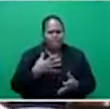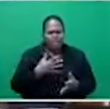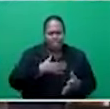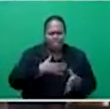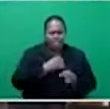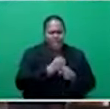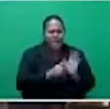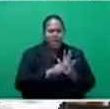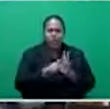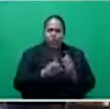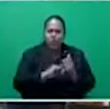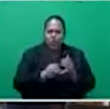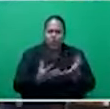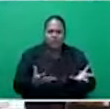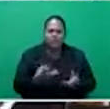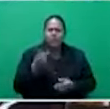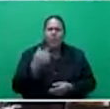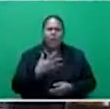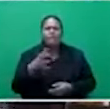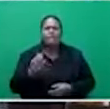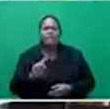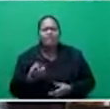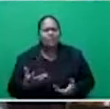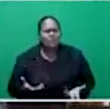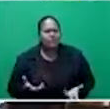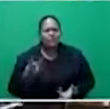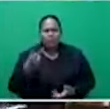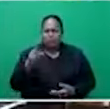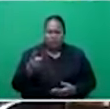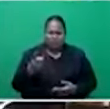my lease money. How much will I make in a year? $2,000?